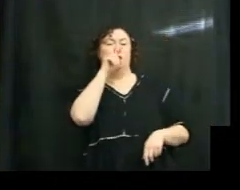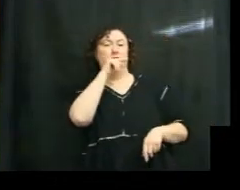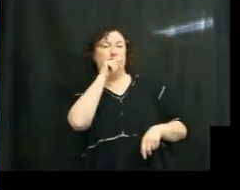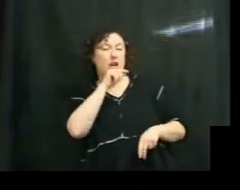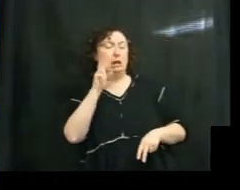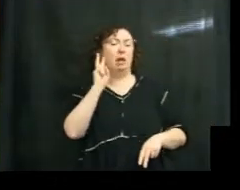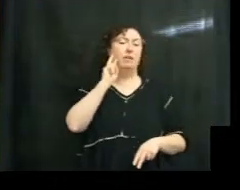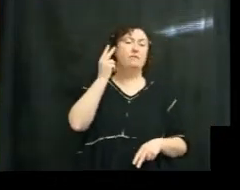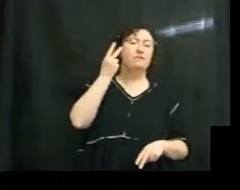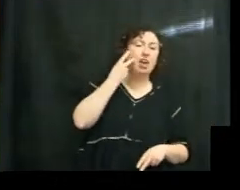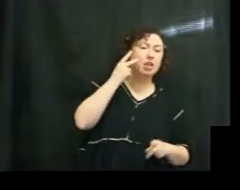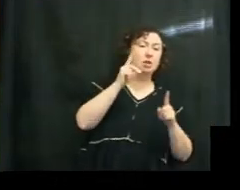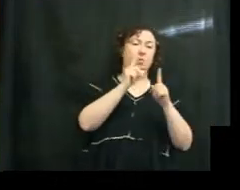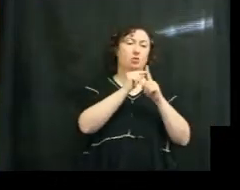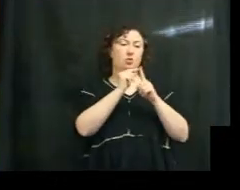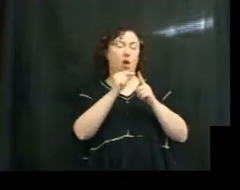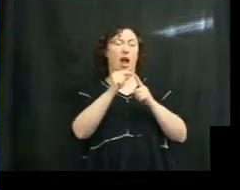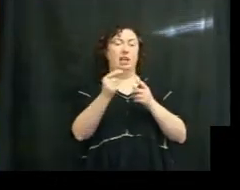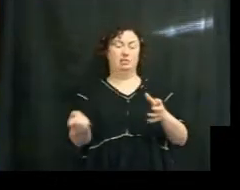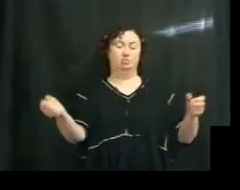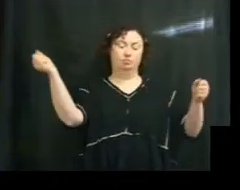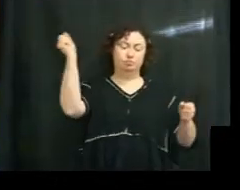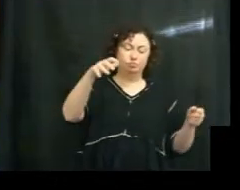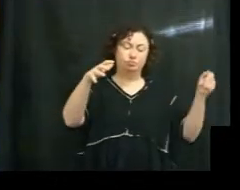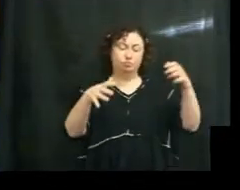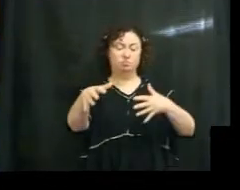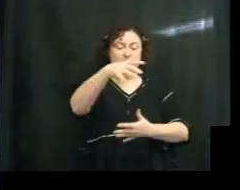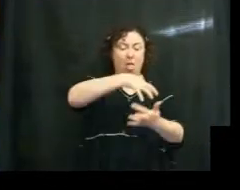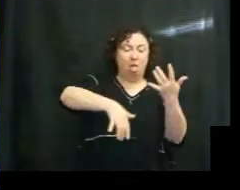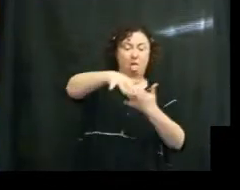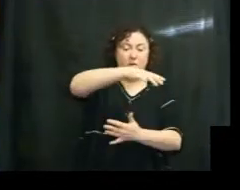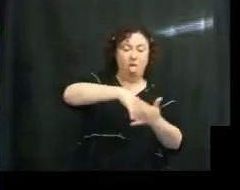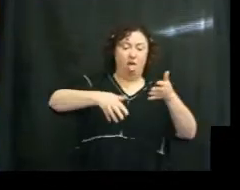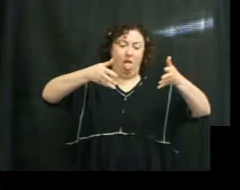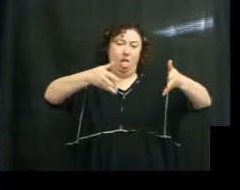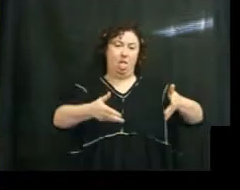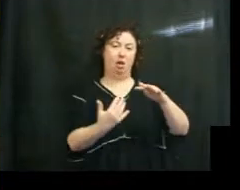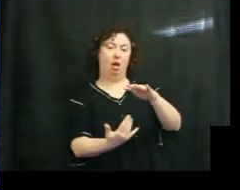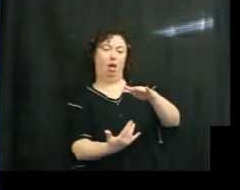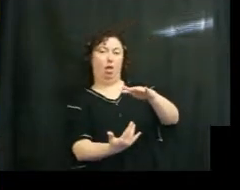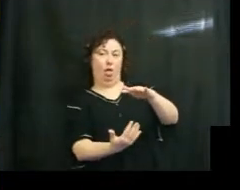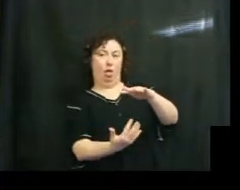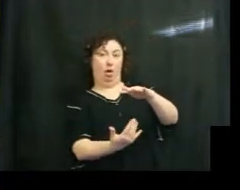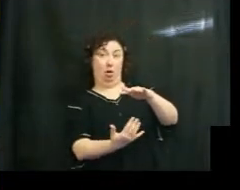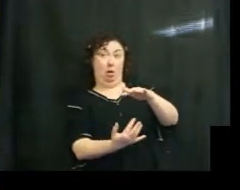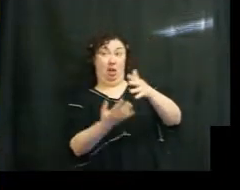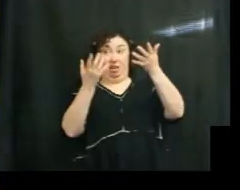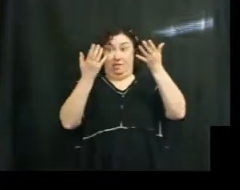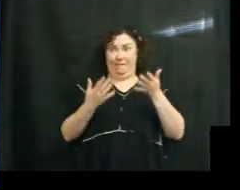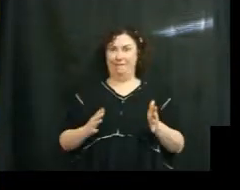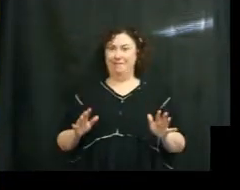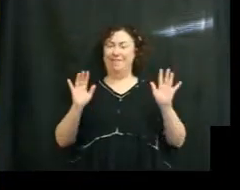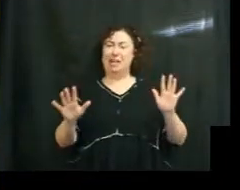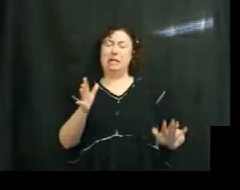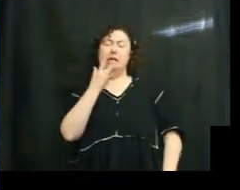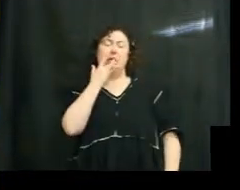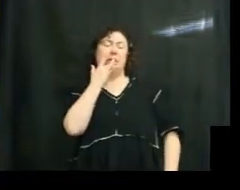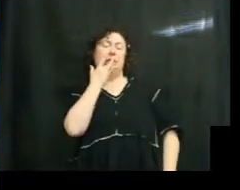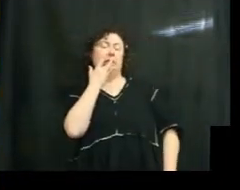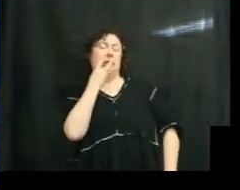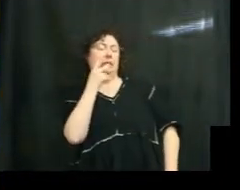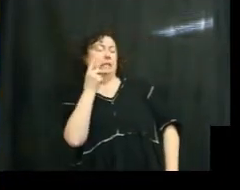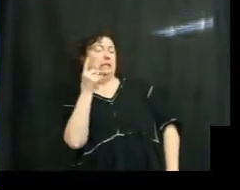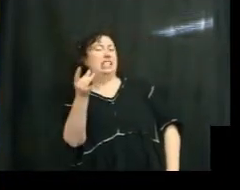and stir it all together and let it cook. When it's done, it's the most delicious taste you've ever